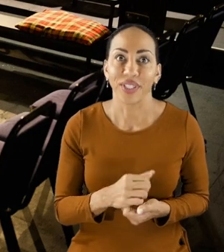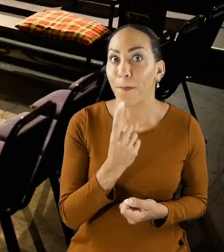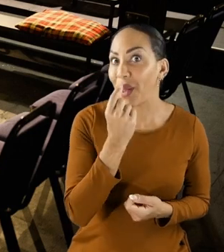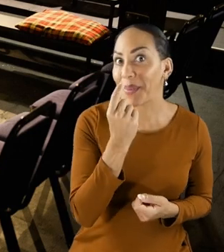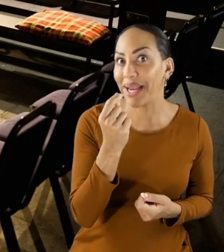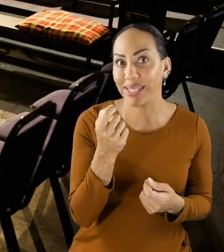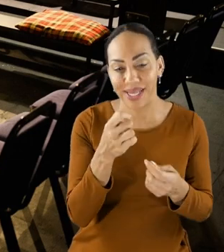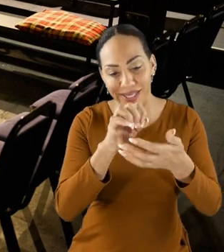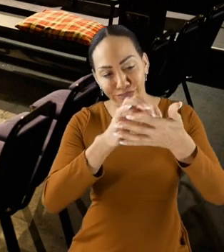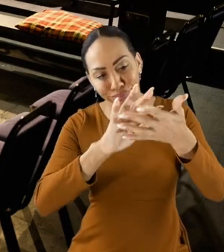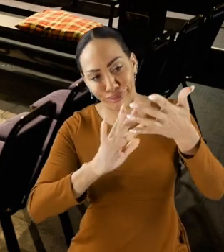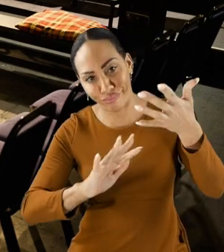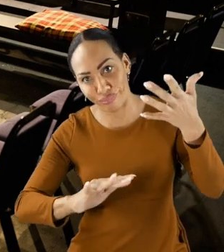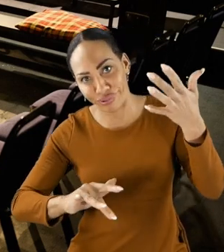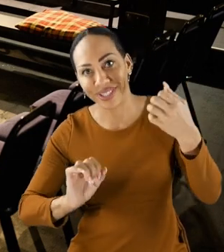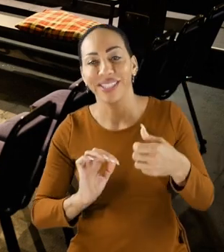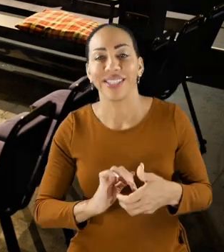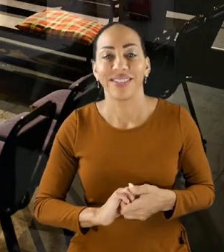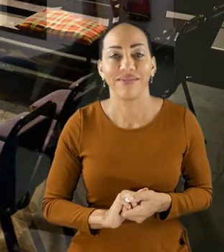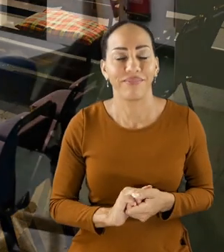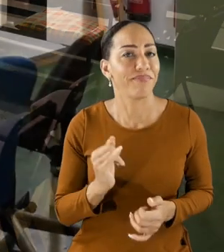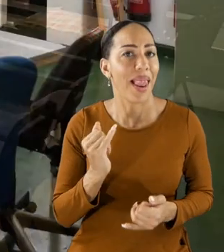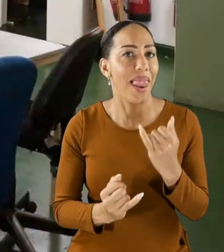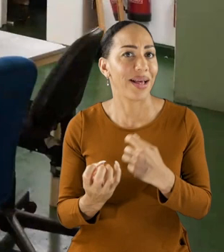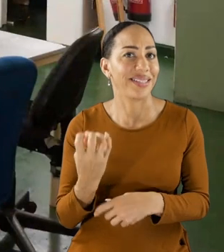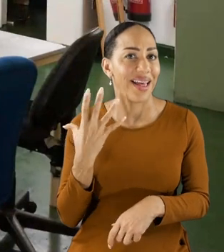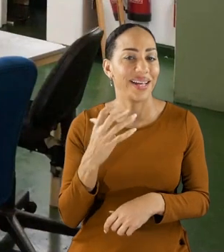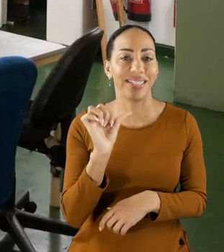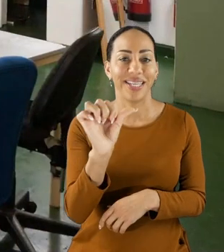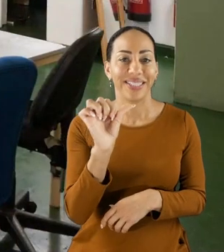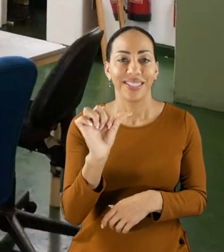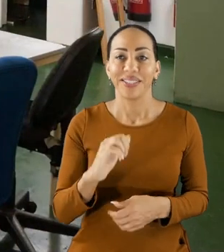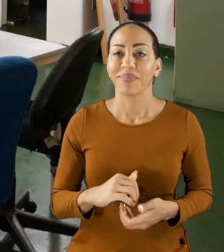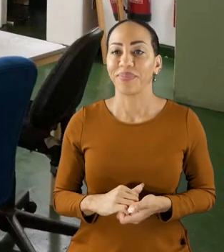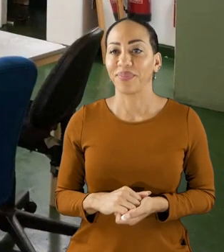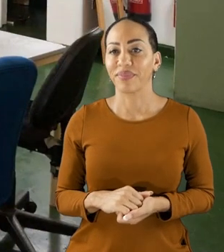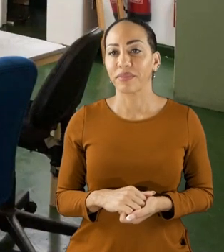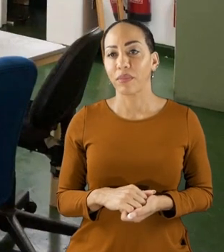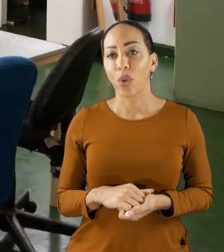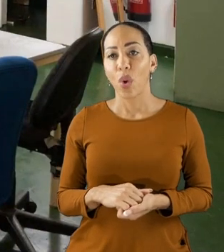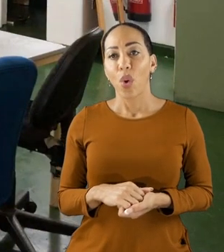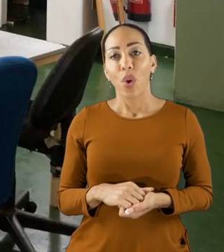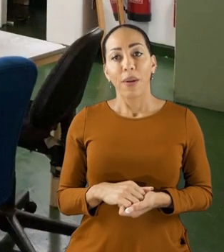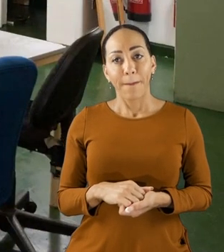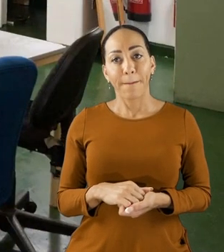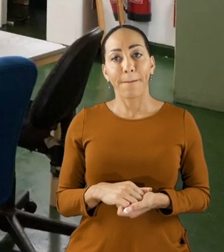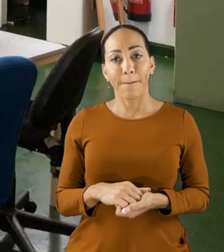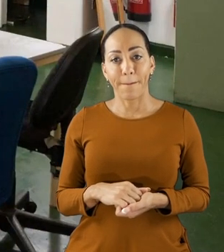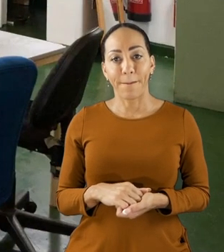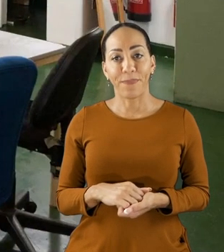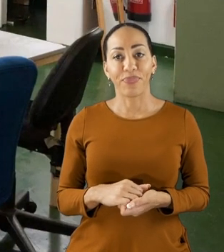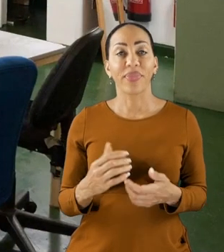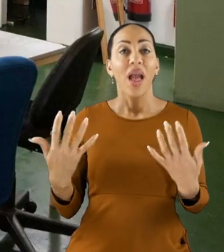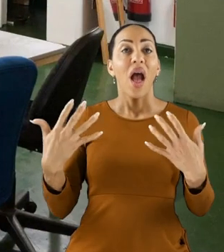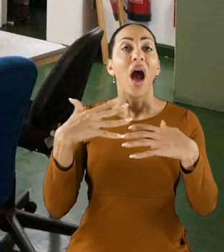to bring to your attention, was that all those things are possible. I think that was my last slide. Yes, I